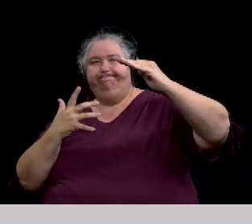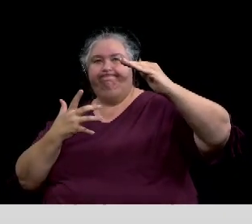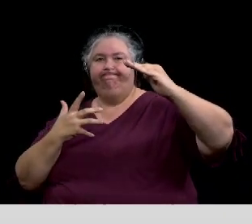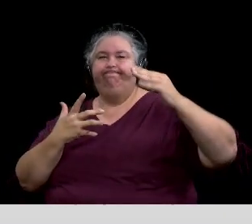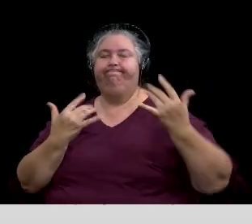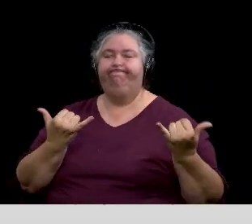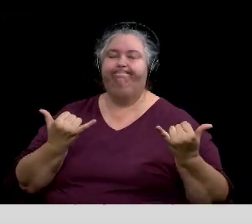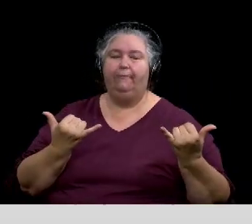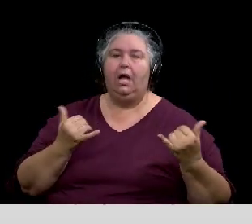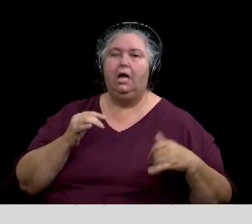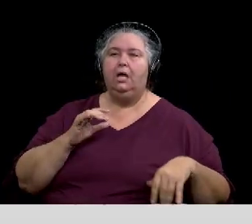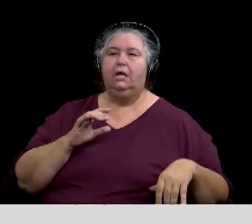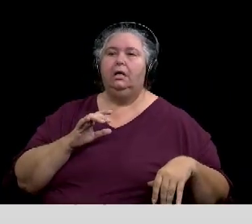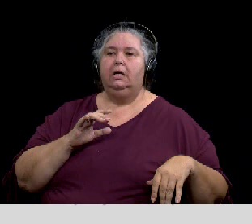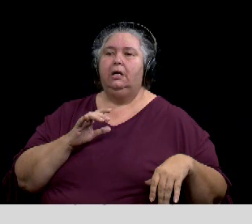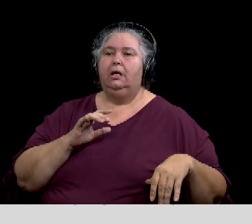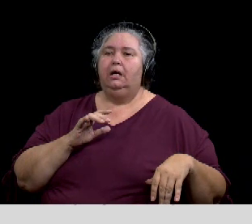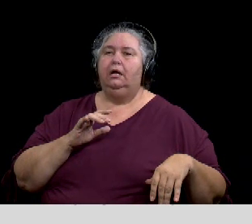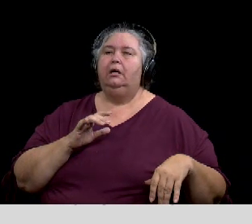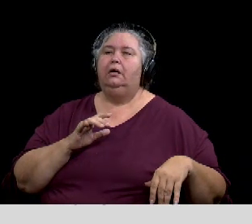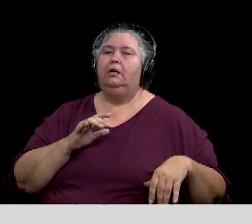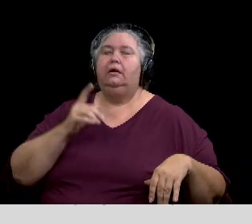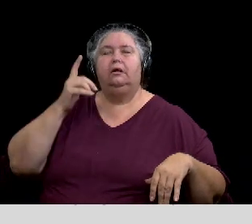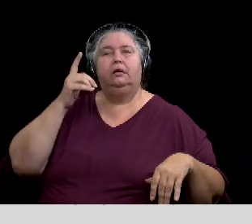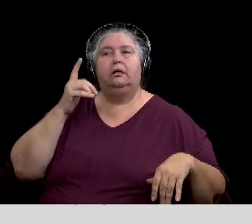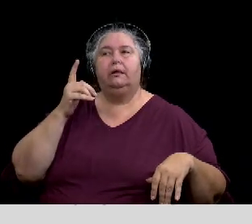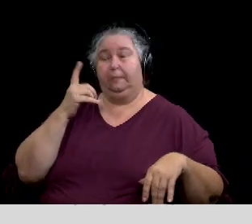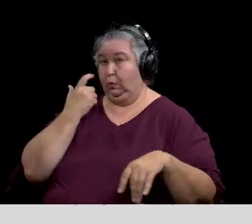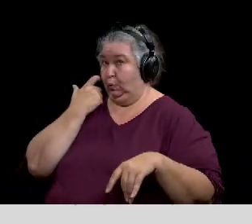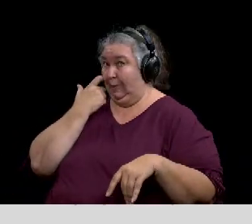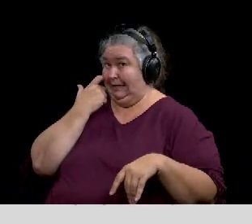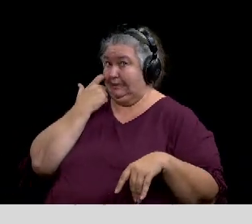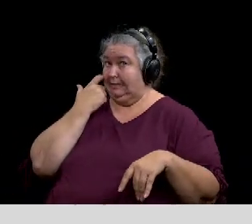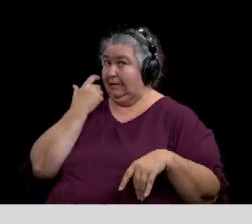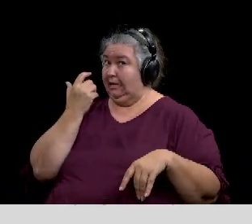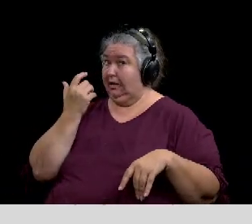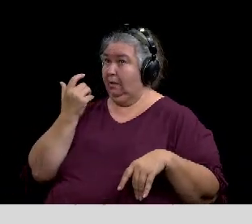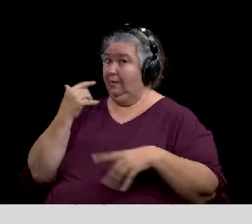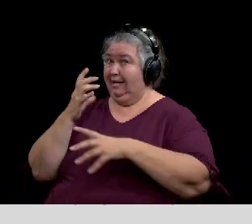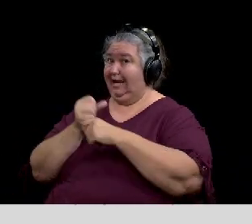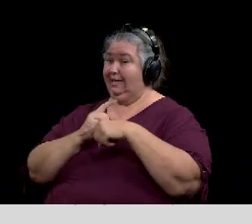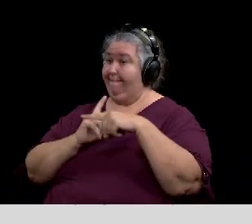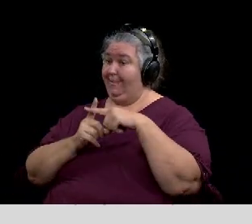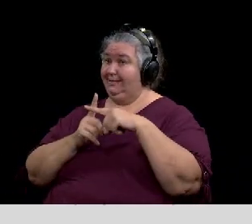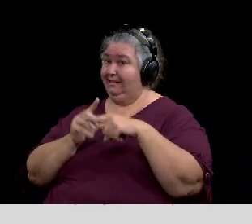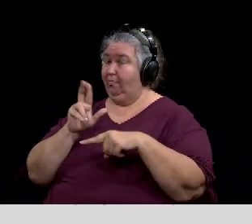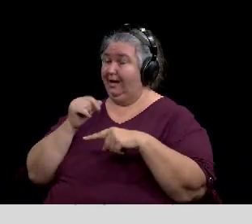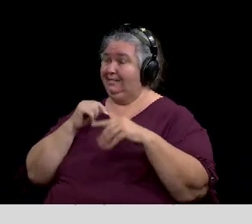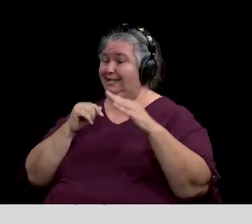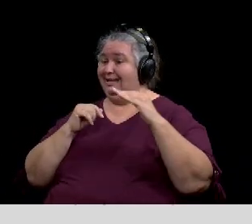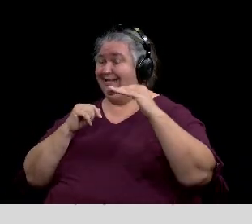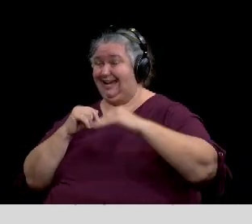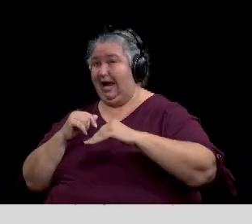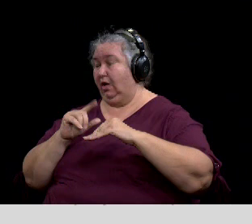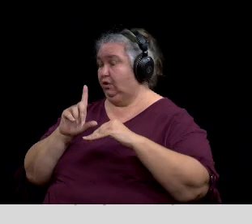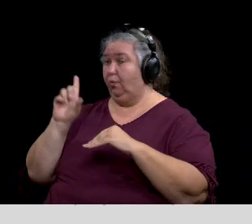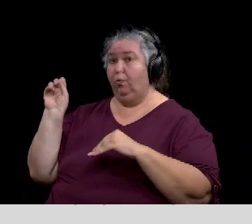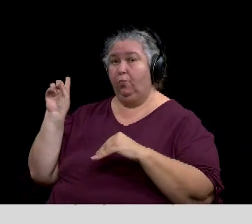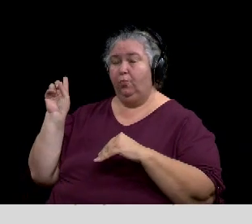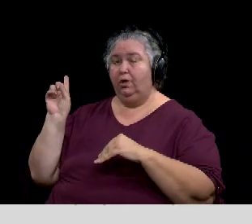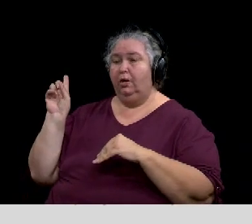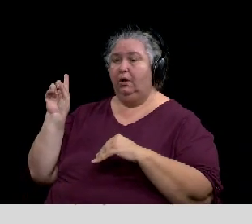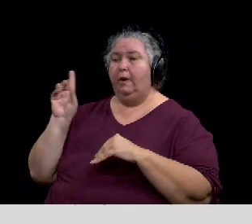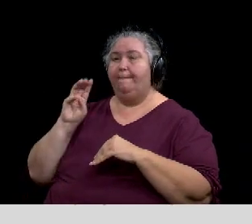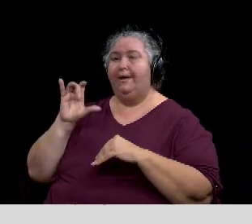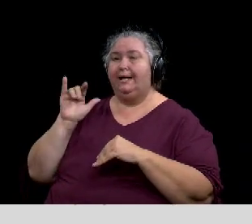that, I think, is because we've been able recently to get our positivity rate down. Here is the